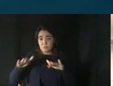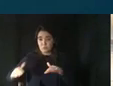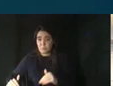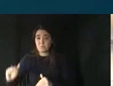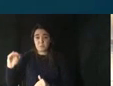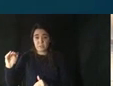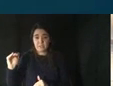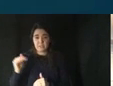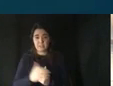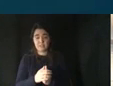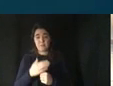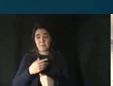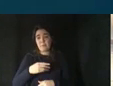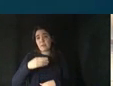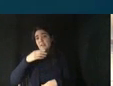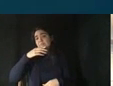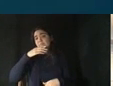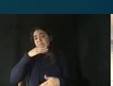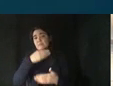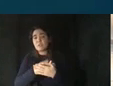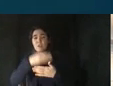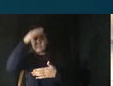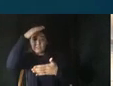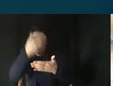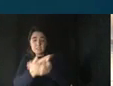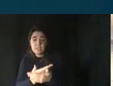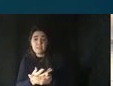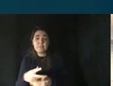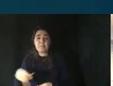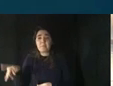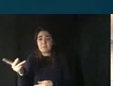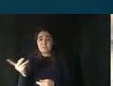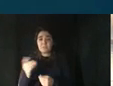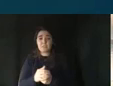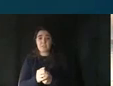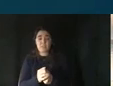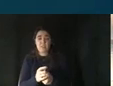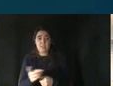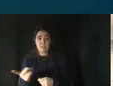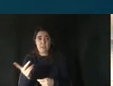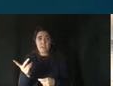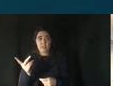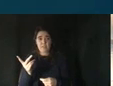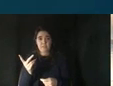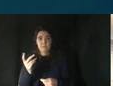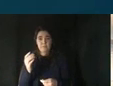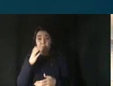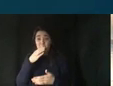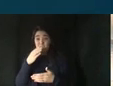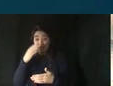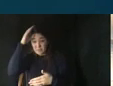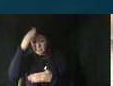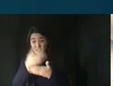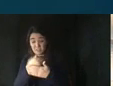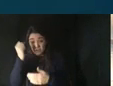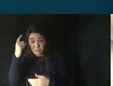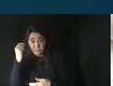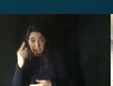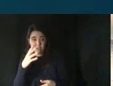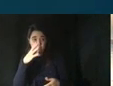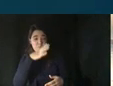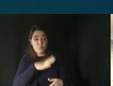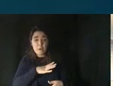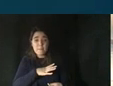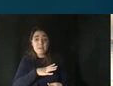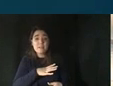to. I want my son, even more so than my daughter, to realize that there are women and we have to make them feel that they can do anything. We have to let the boys know